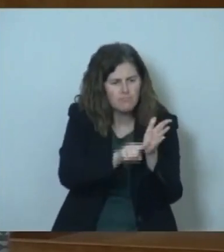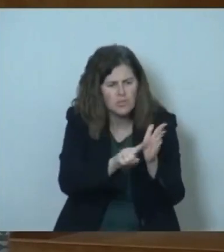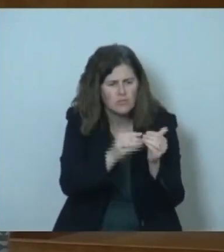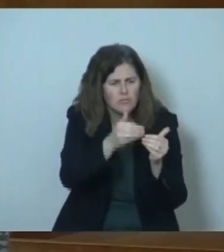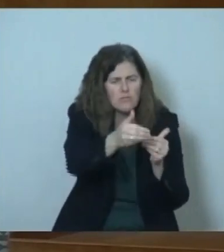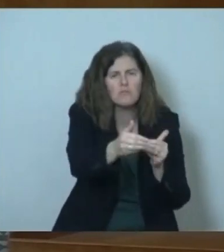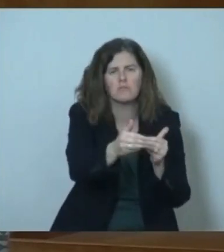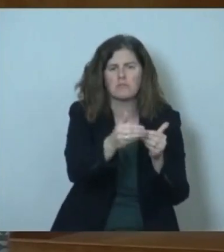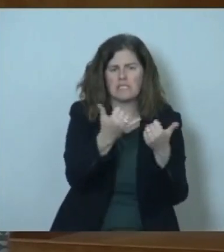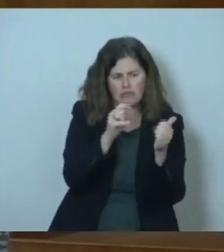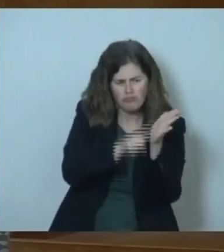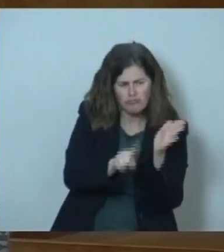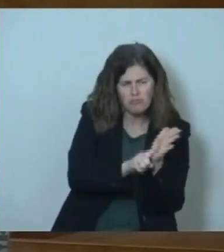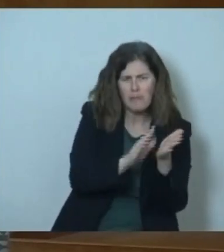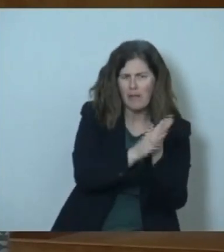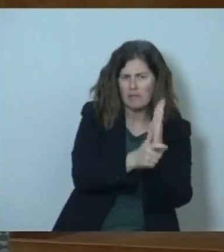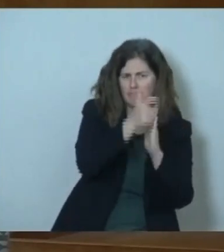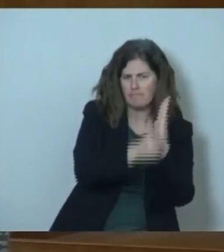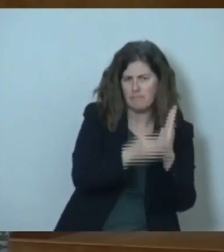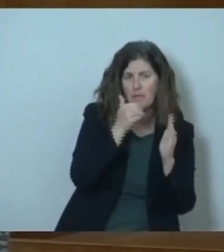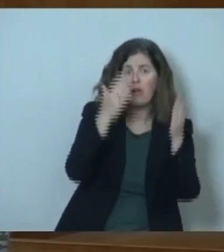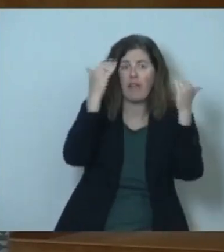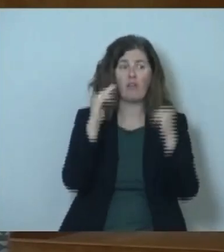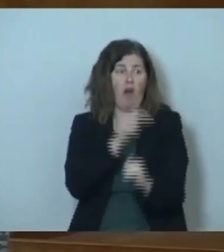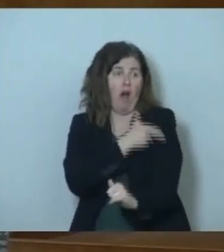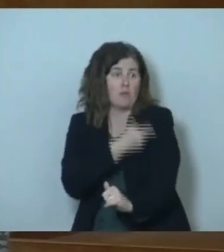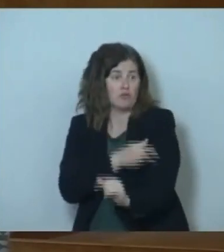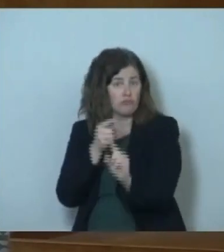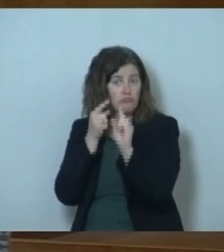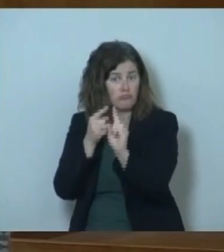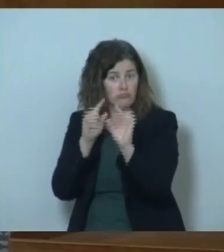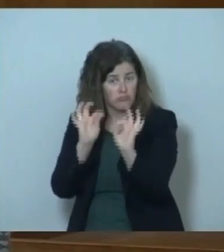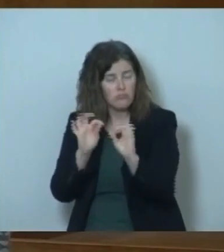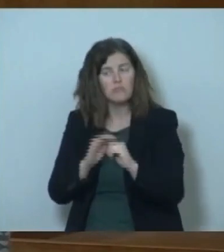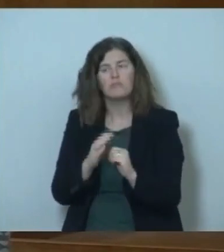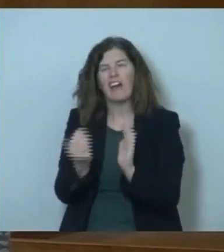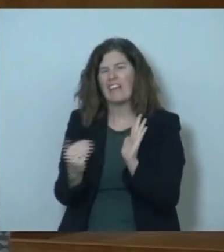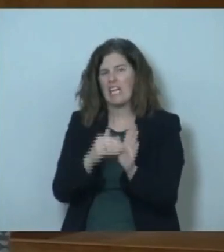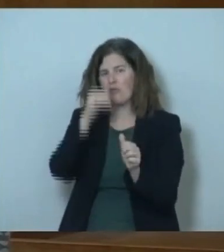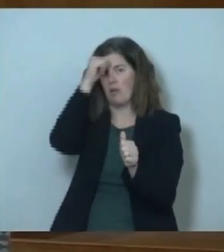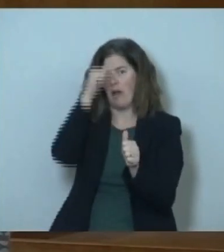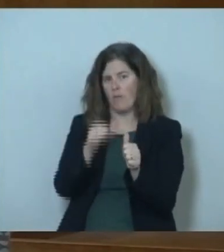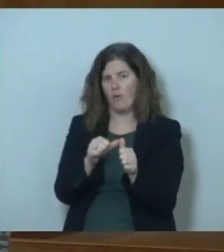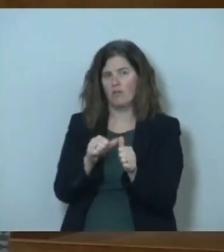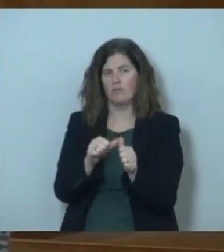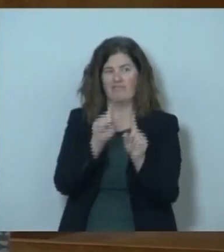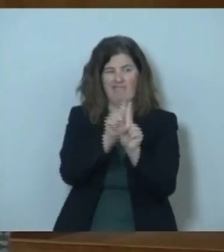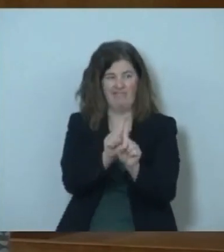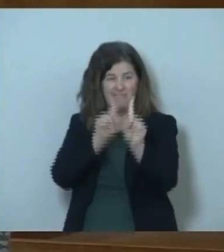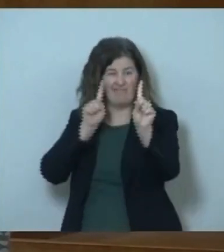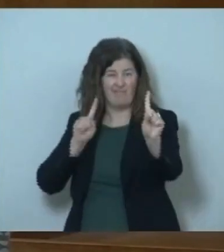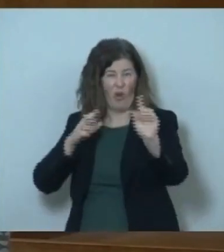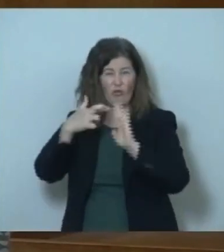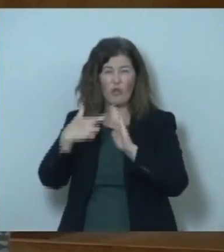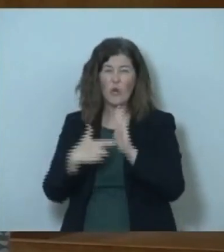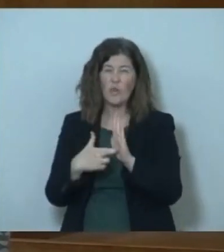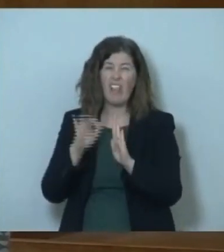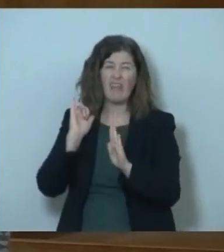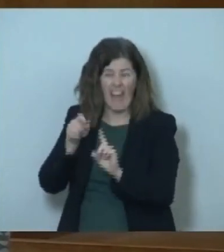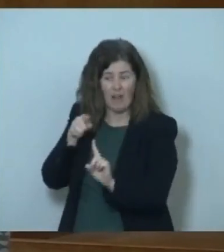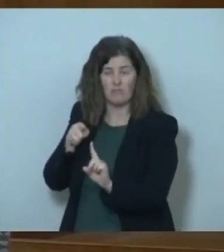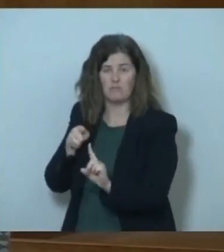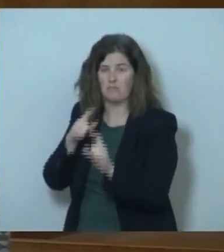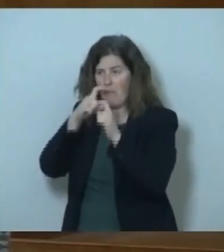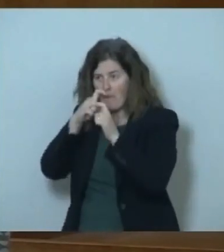delivery system capacity is on target. Again, though, remember that the social distancing measures really are what's controlling